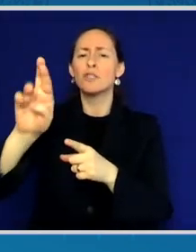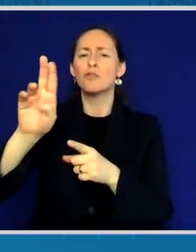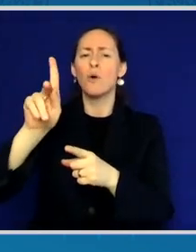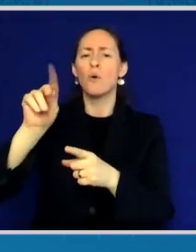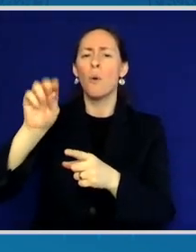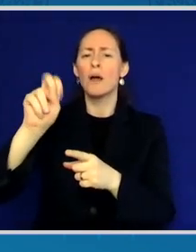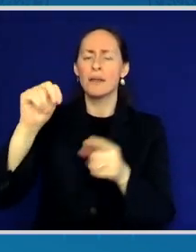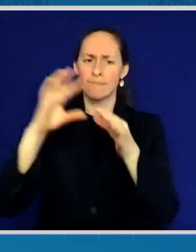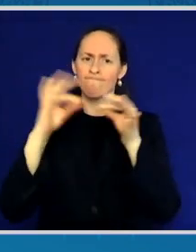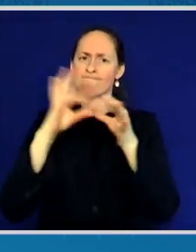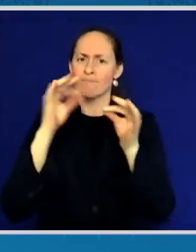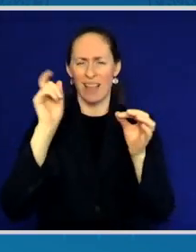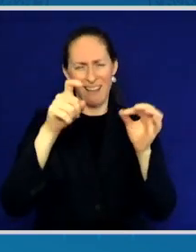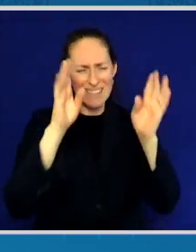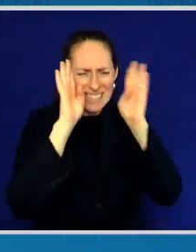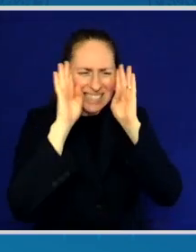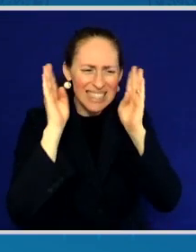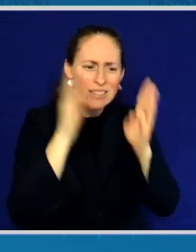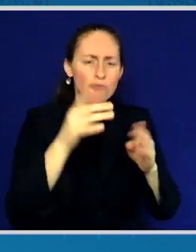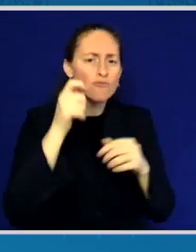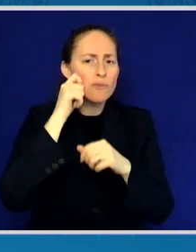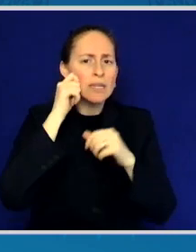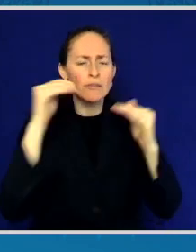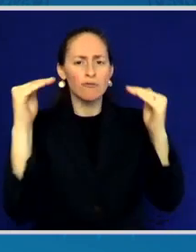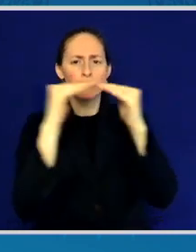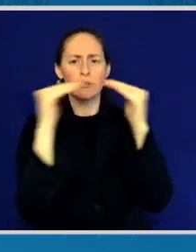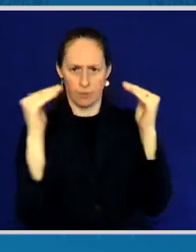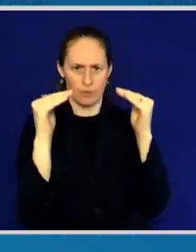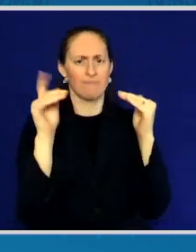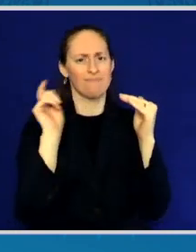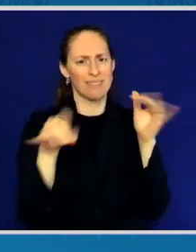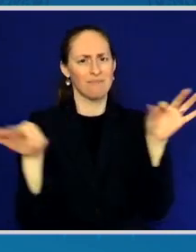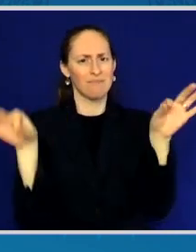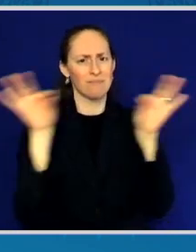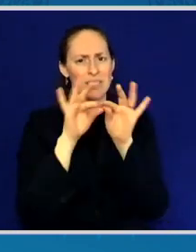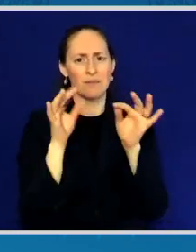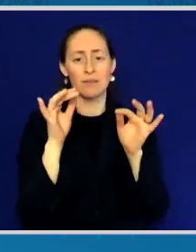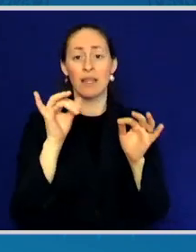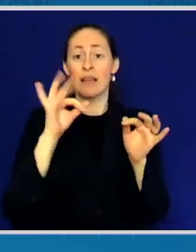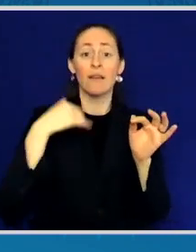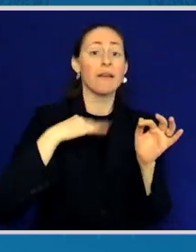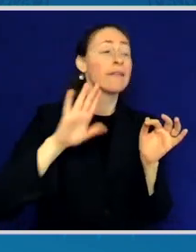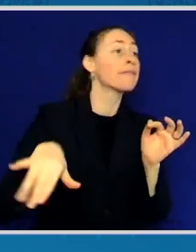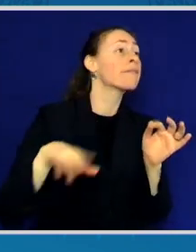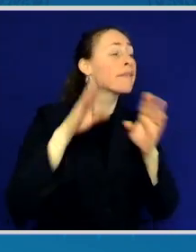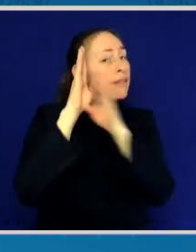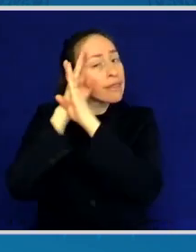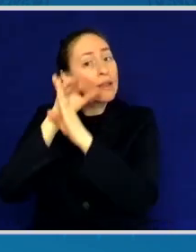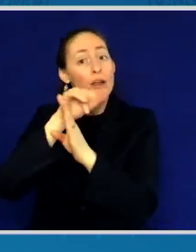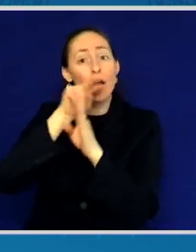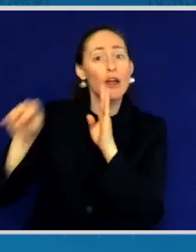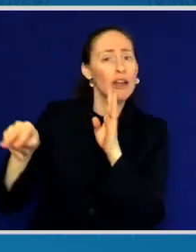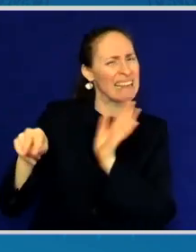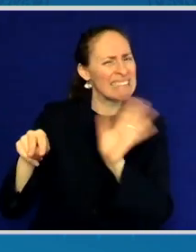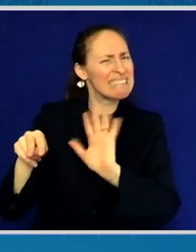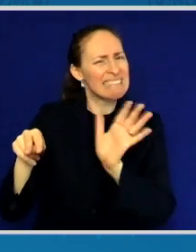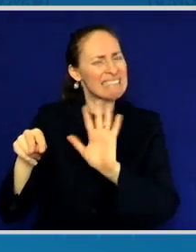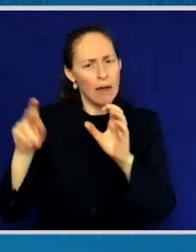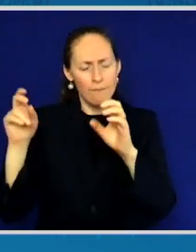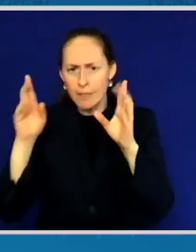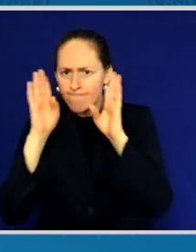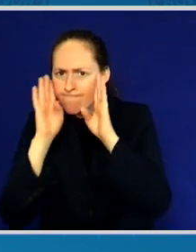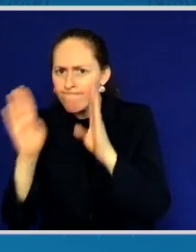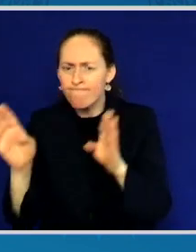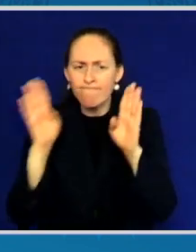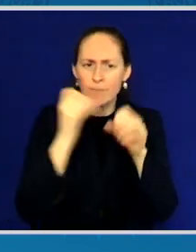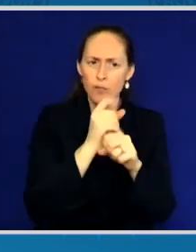racial equity, because to not is to neglect the reality of the need to pay attention to racial inequity based on